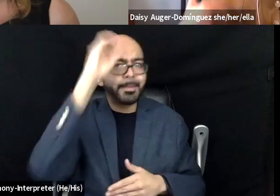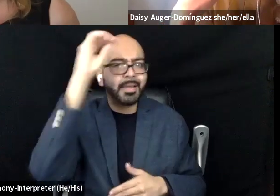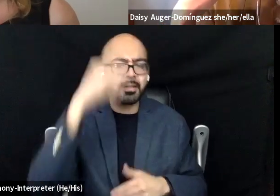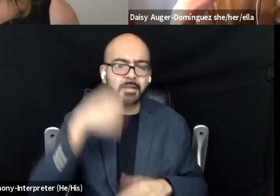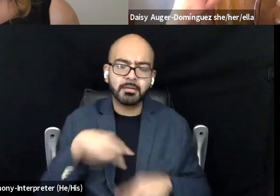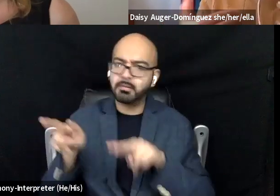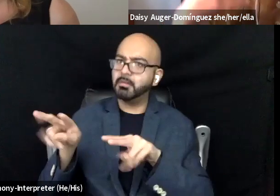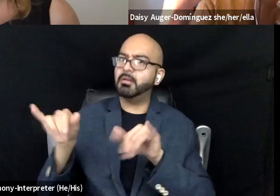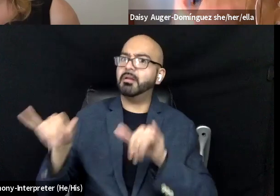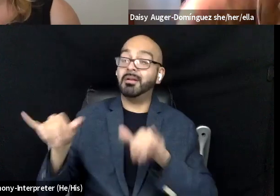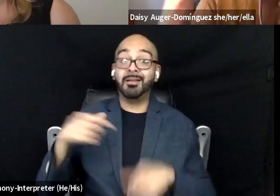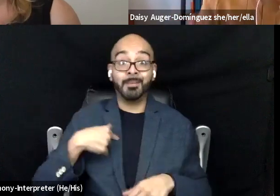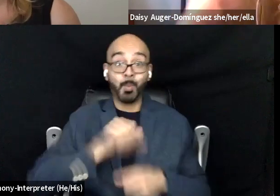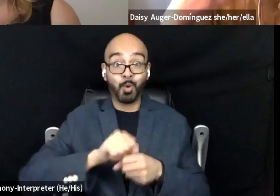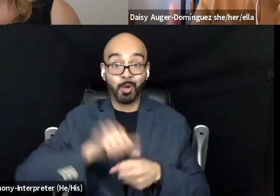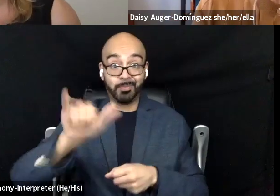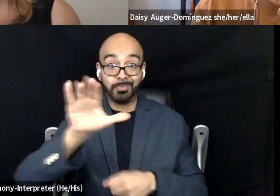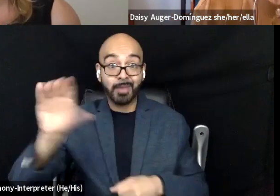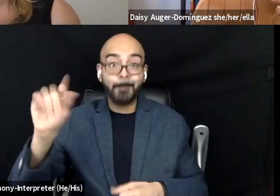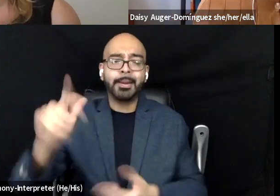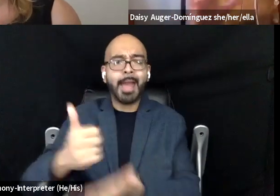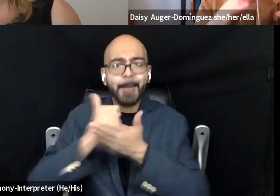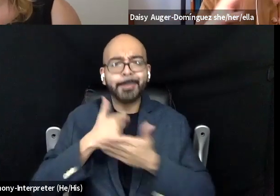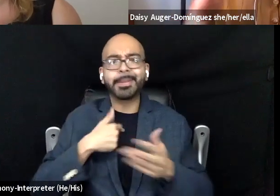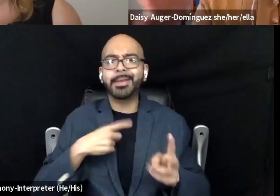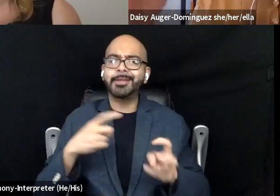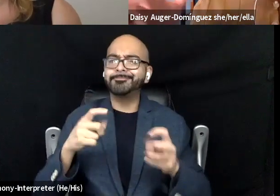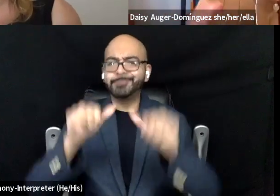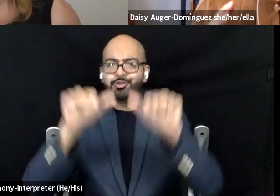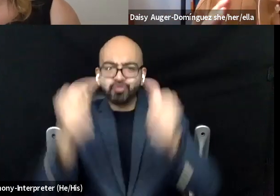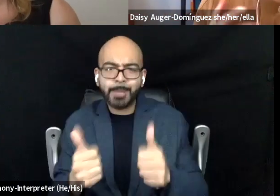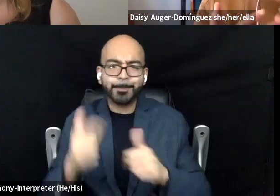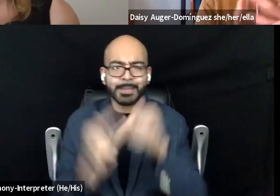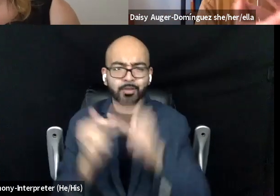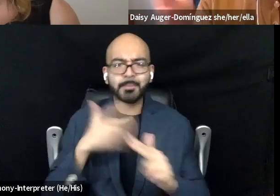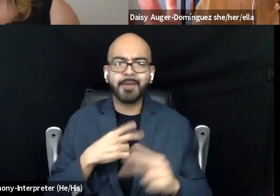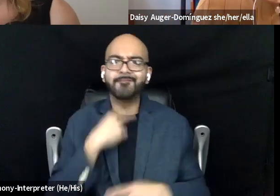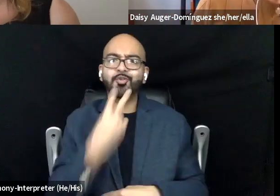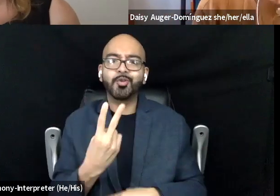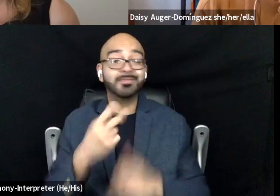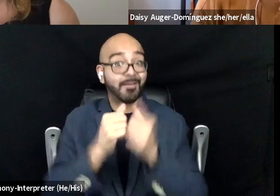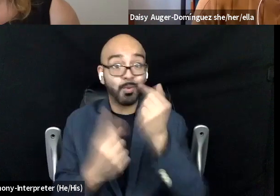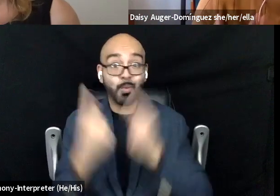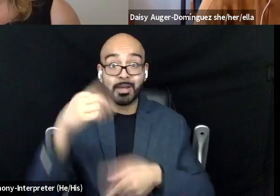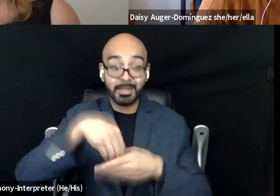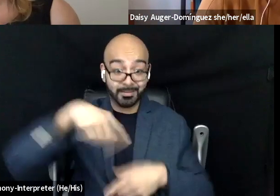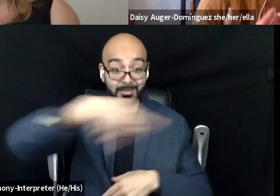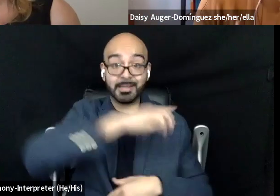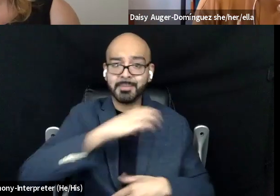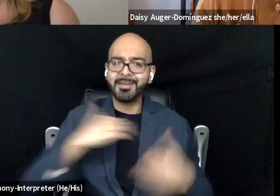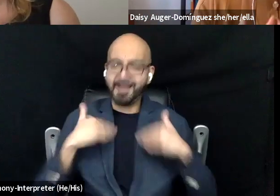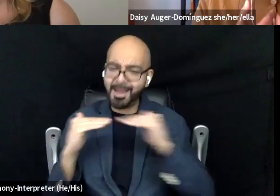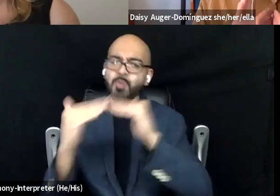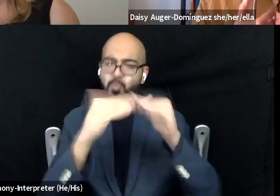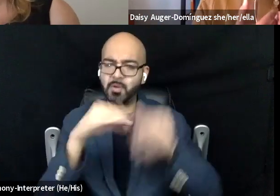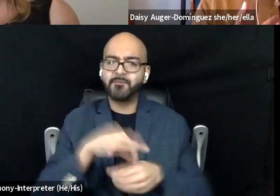that was supposed to be helping me hone my voice because everyone in a rating committee had equal vote. But here I am